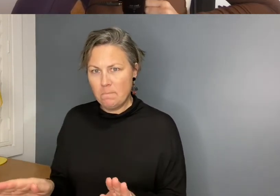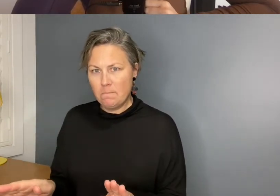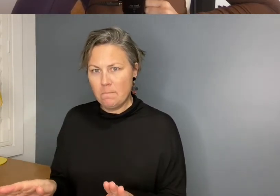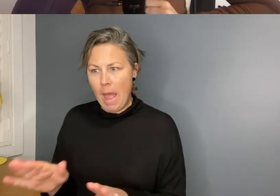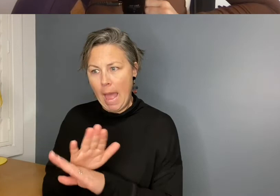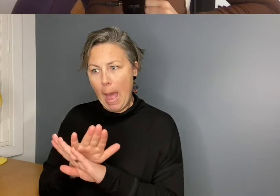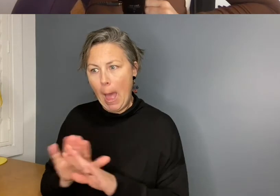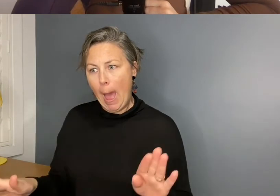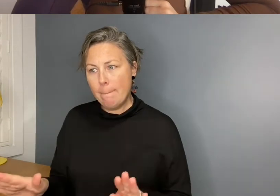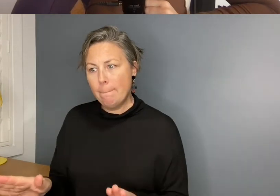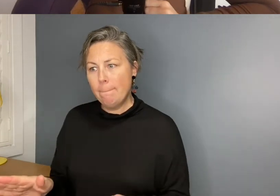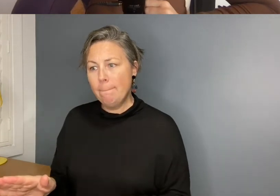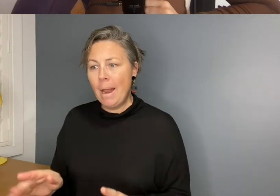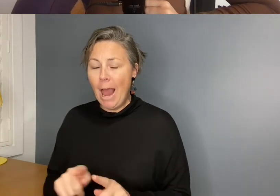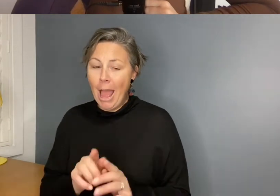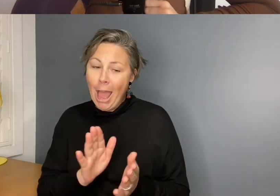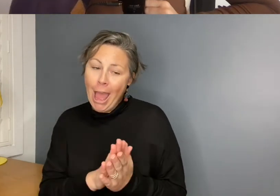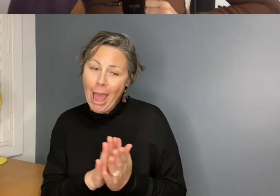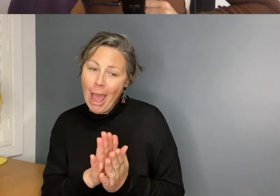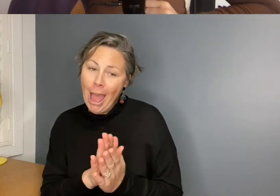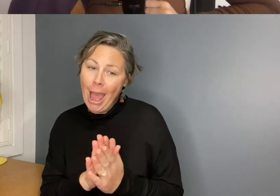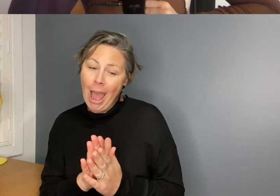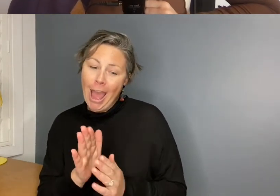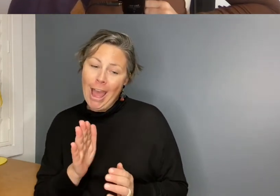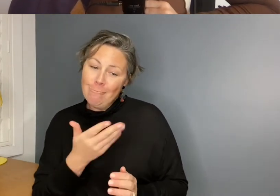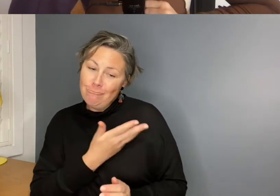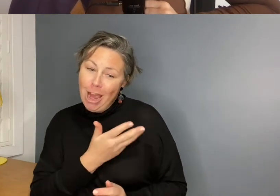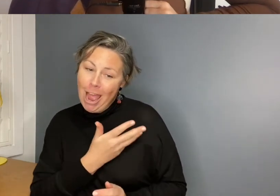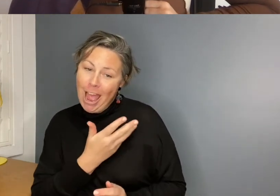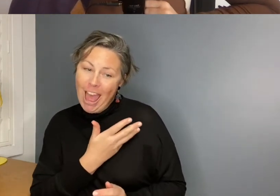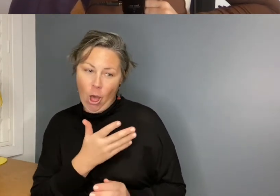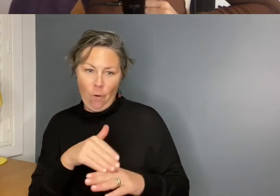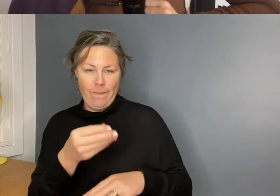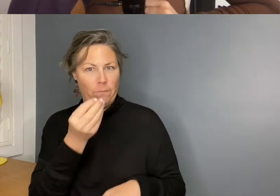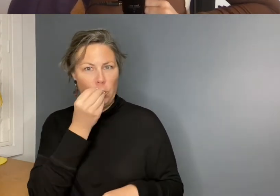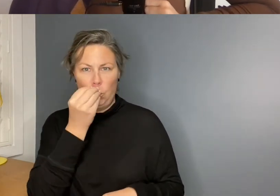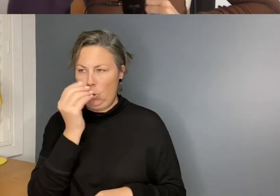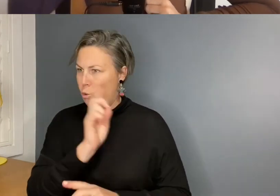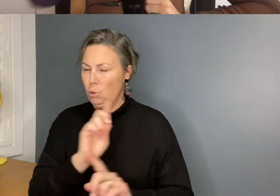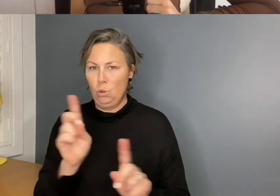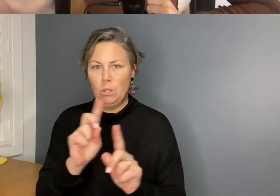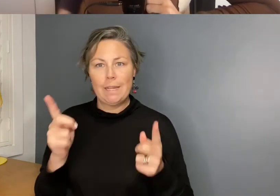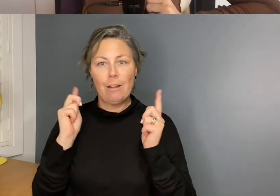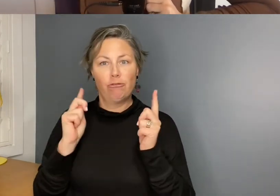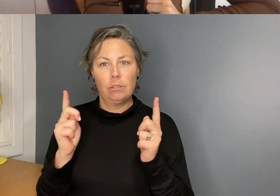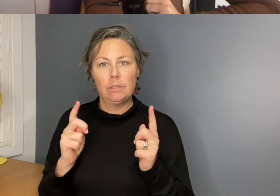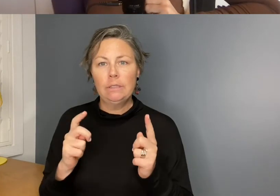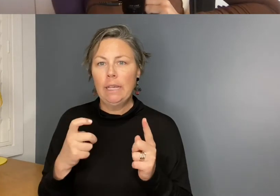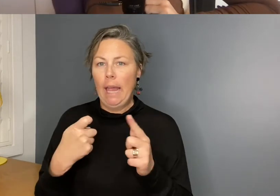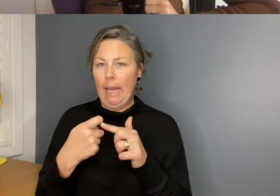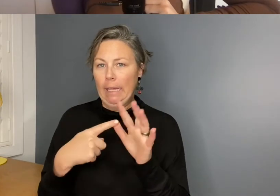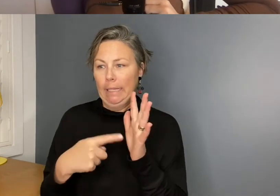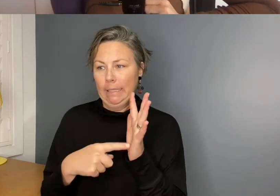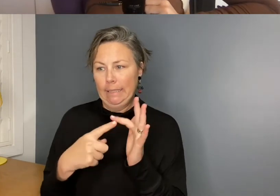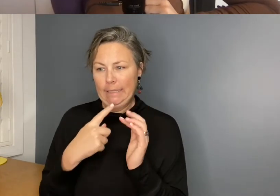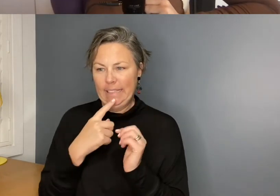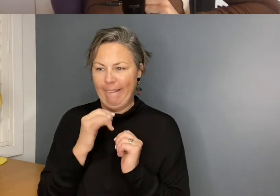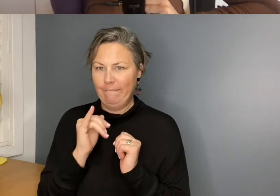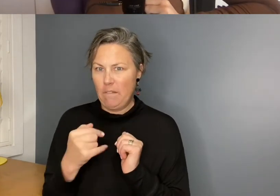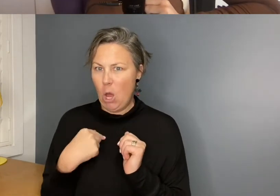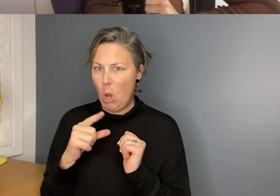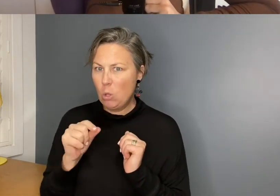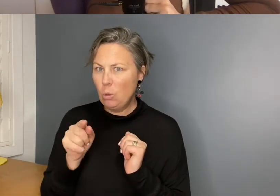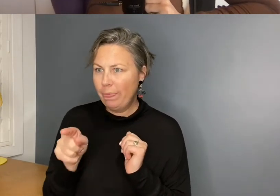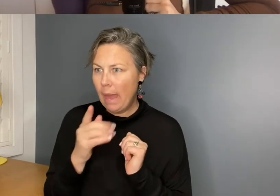tie your emotions to what he's eating. That's dangerous. I do this. I have to say I can do that occasionally. So I'm glad you